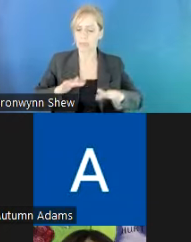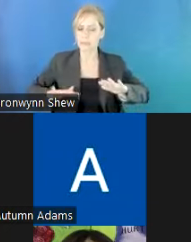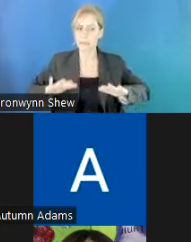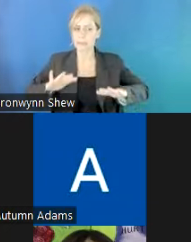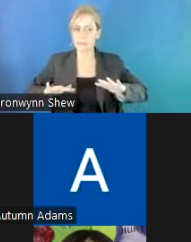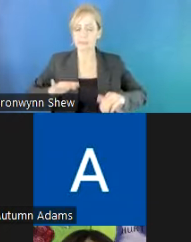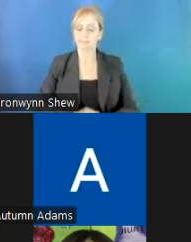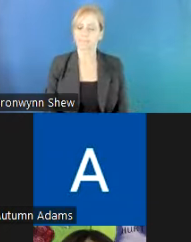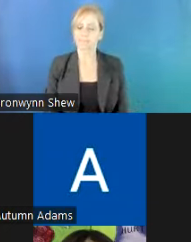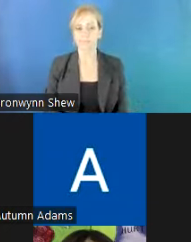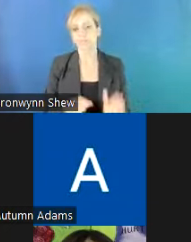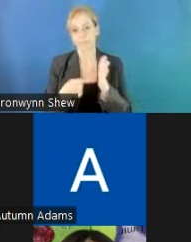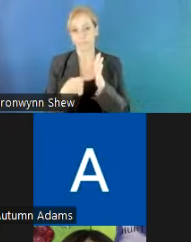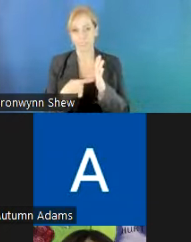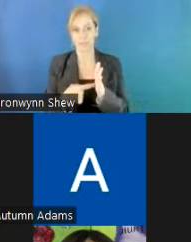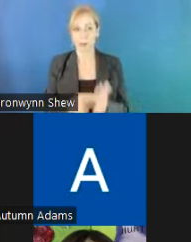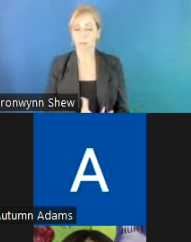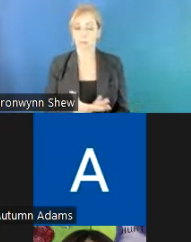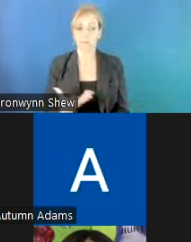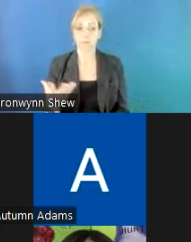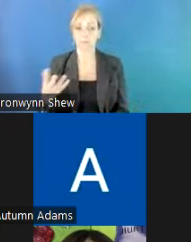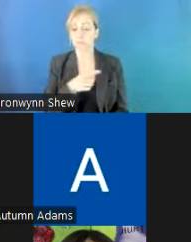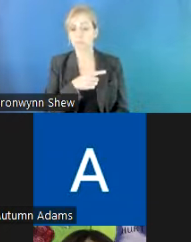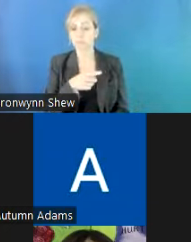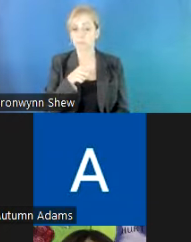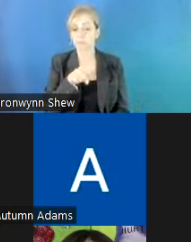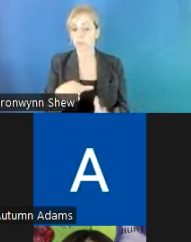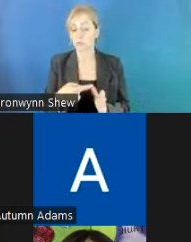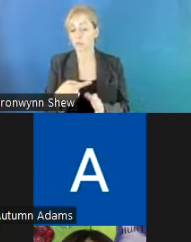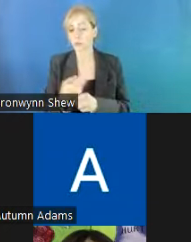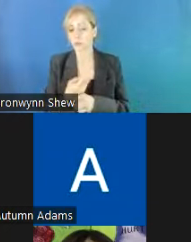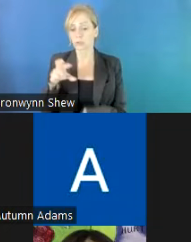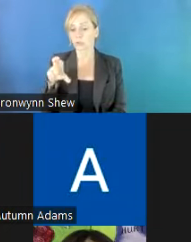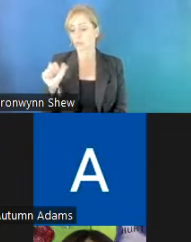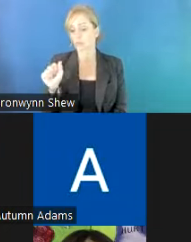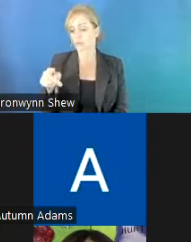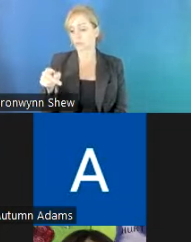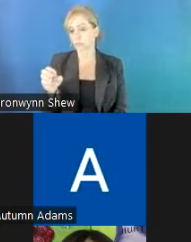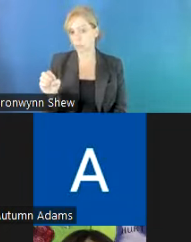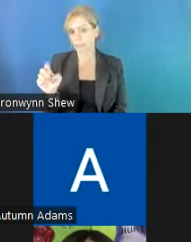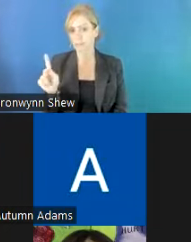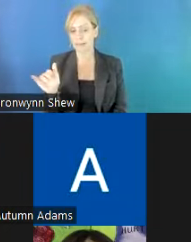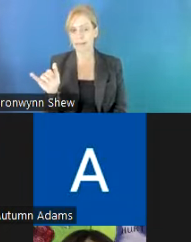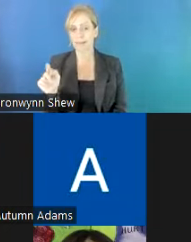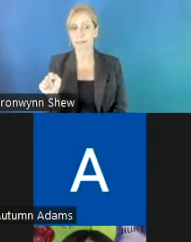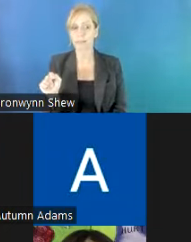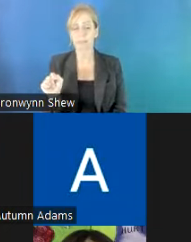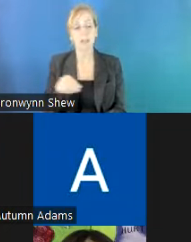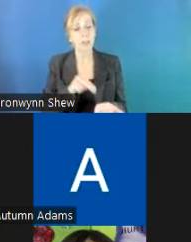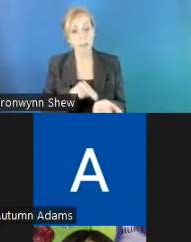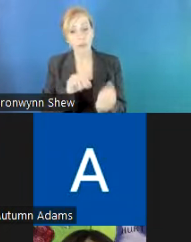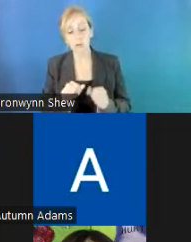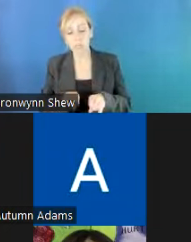Like if they have to experience a rape kit, the nurse can show them what's going on, and then you're able to explain some